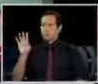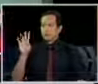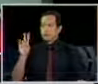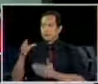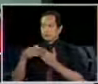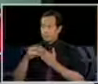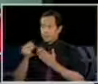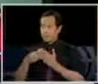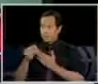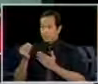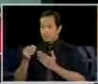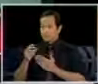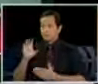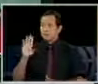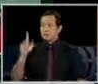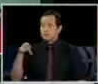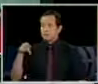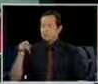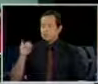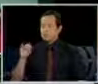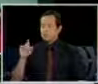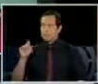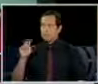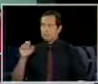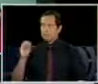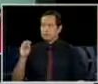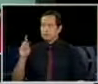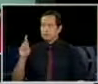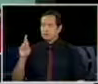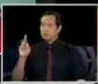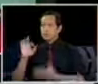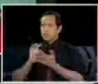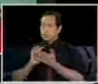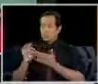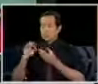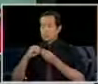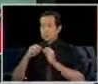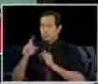3,513,348.47. The BPI Tandang Sora account number